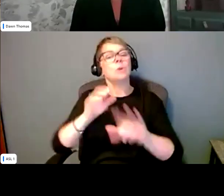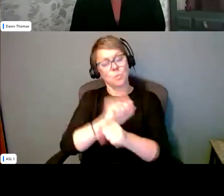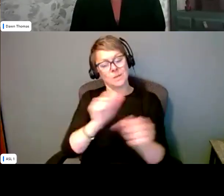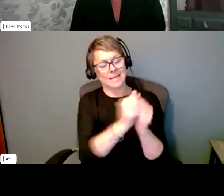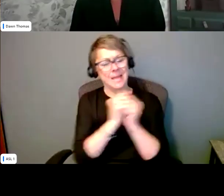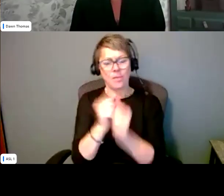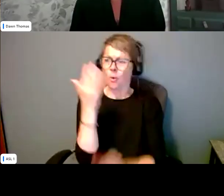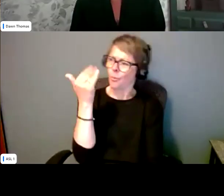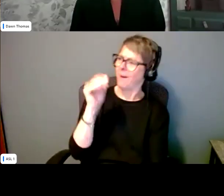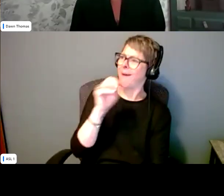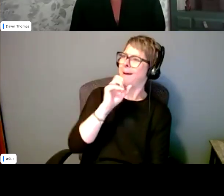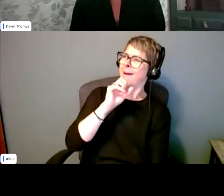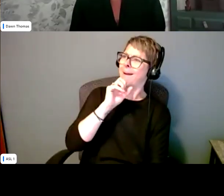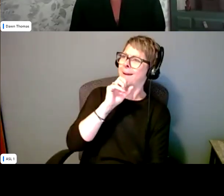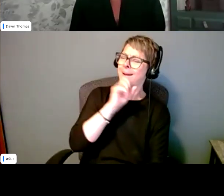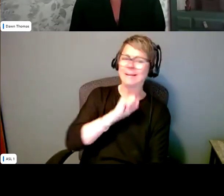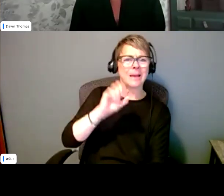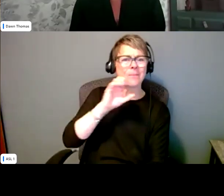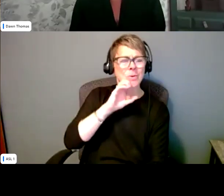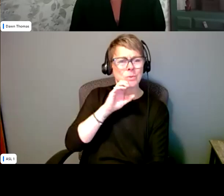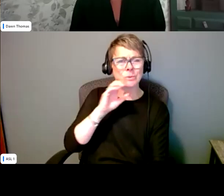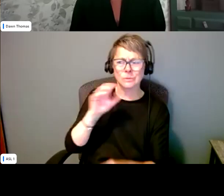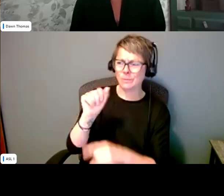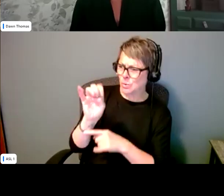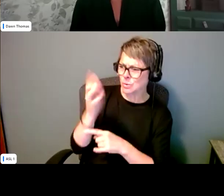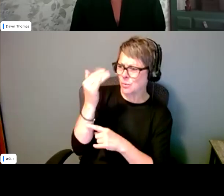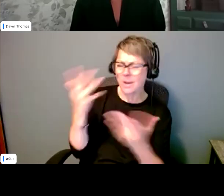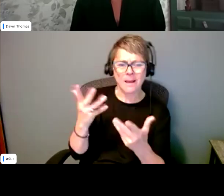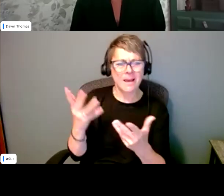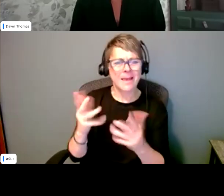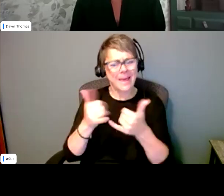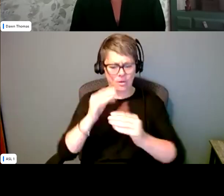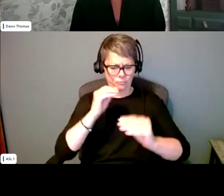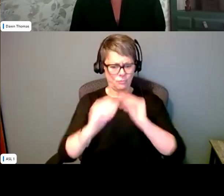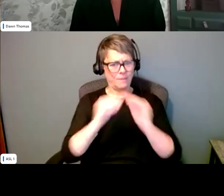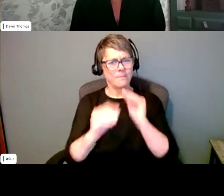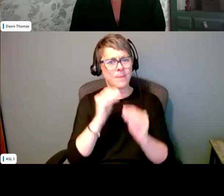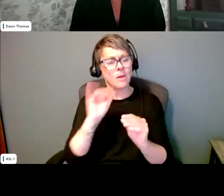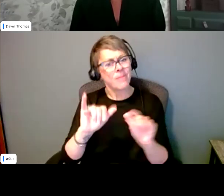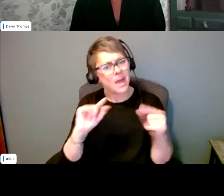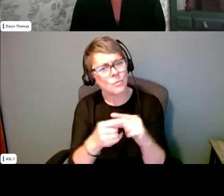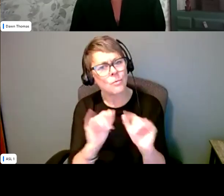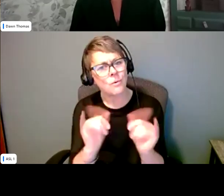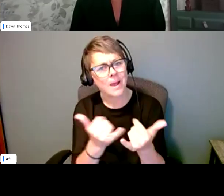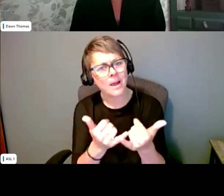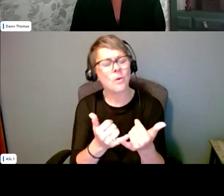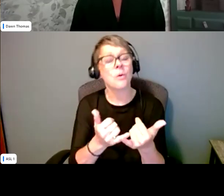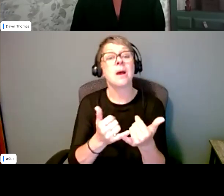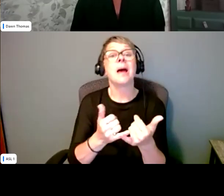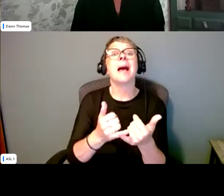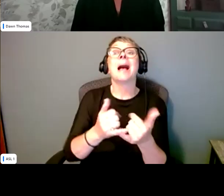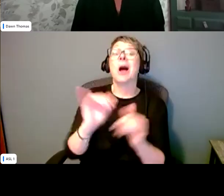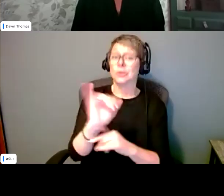abused, what's needed to repair the harm, and what is required of families, government to